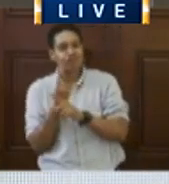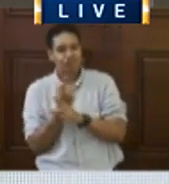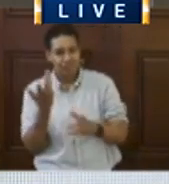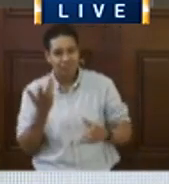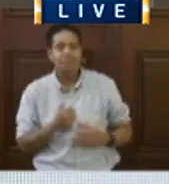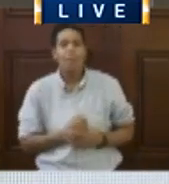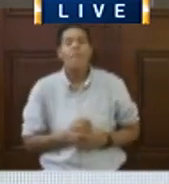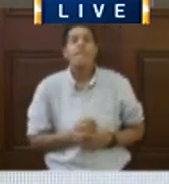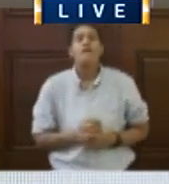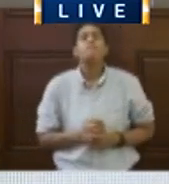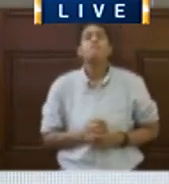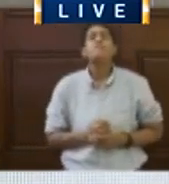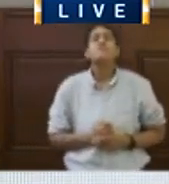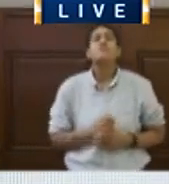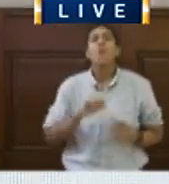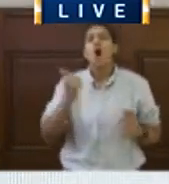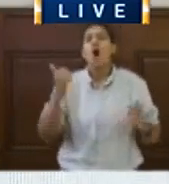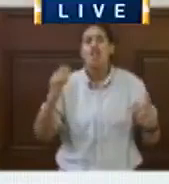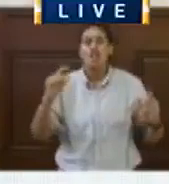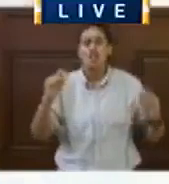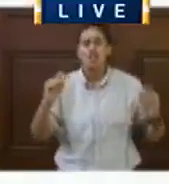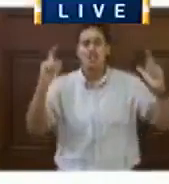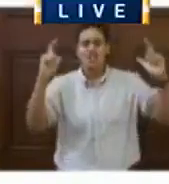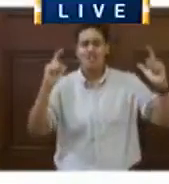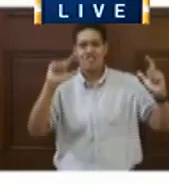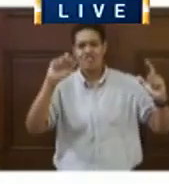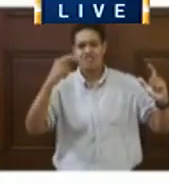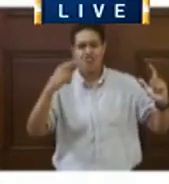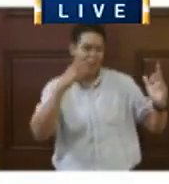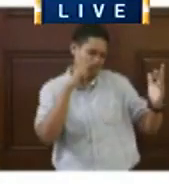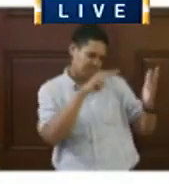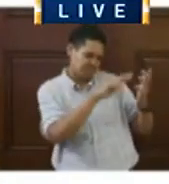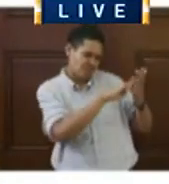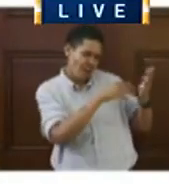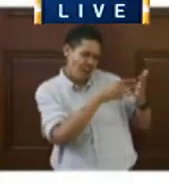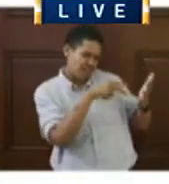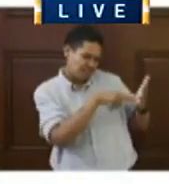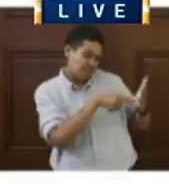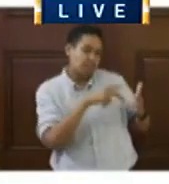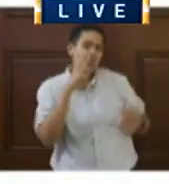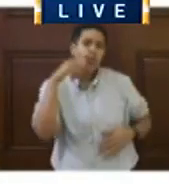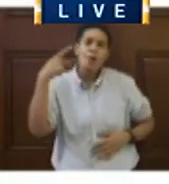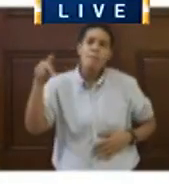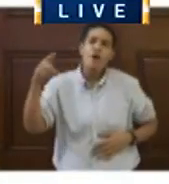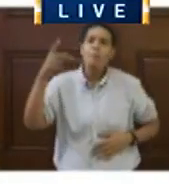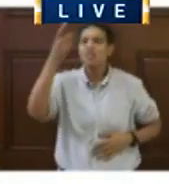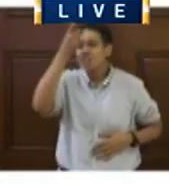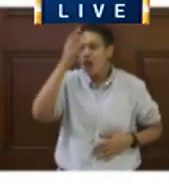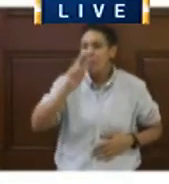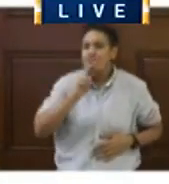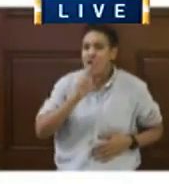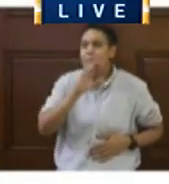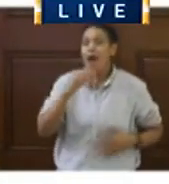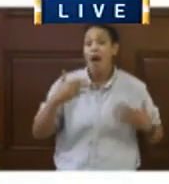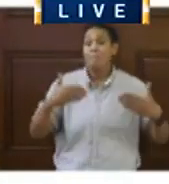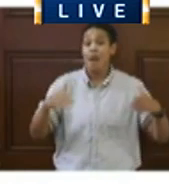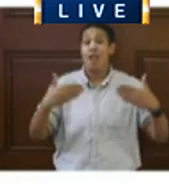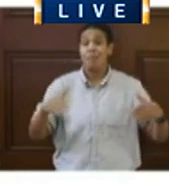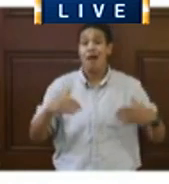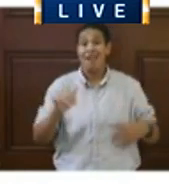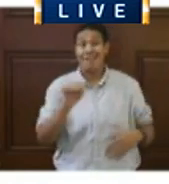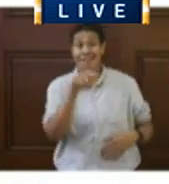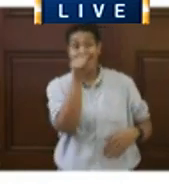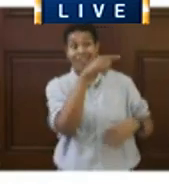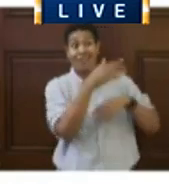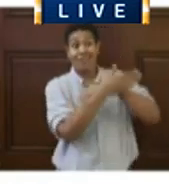if you look at the purple, then you would say that countries like the Dominican Republic and Panama, their